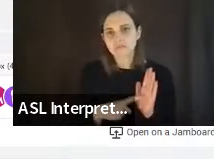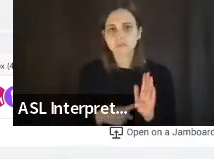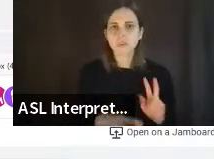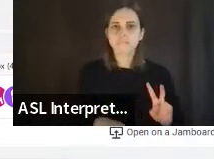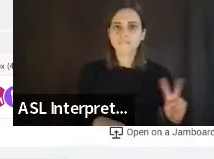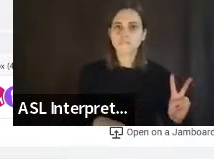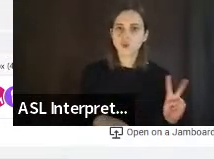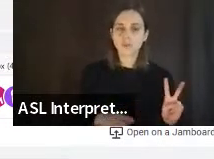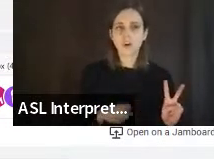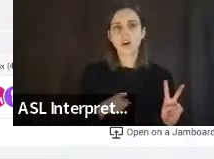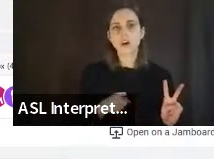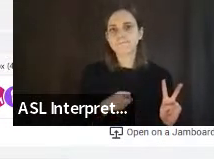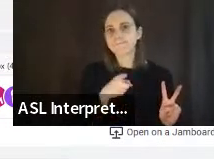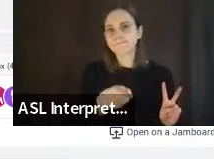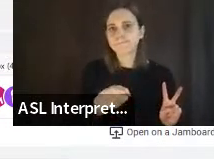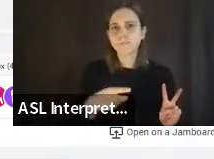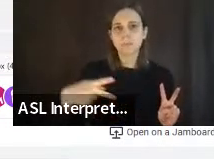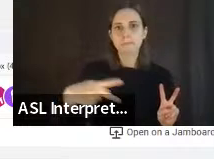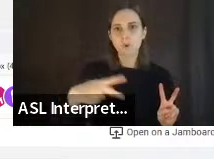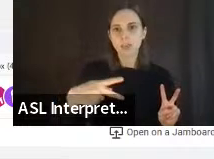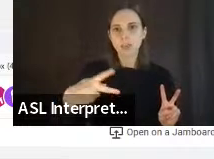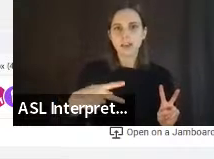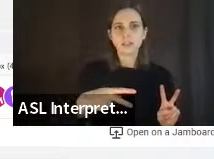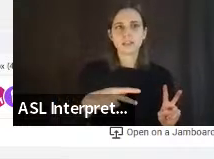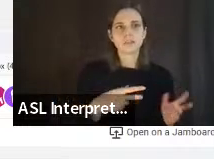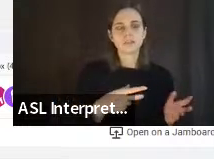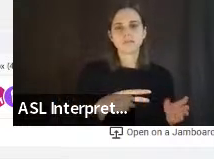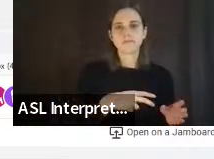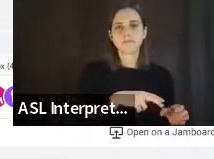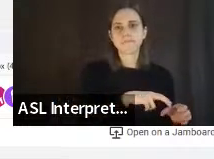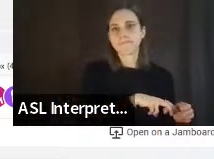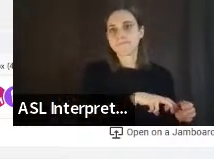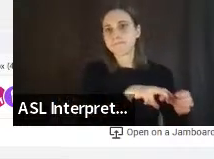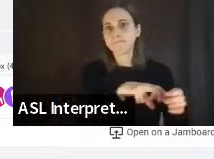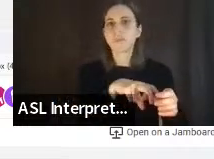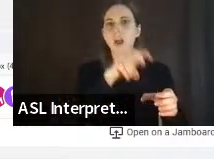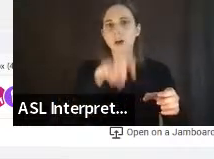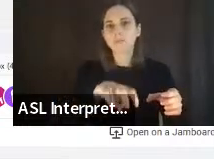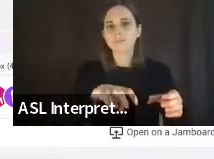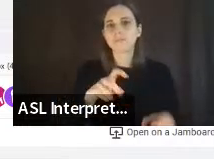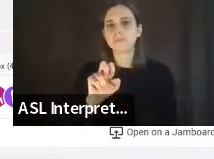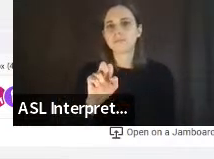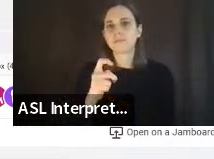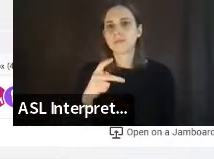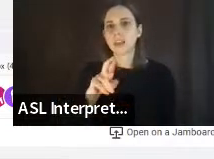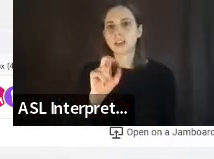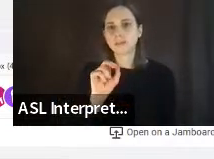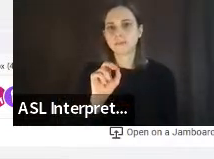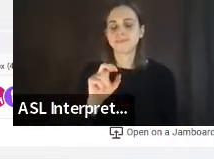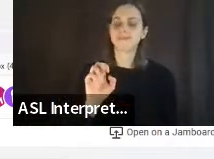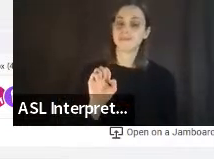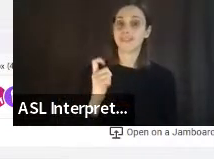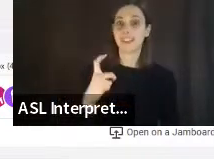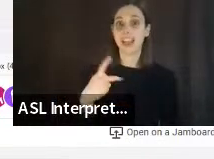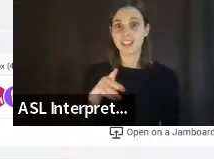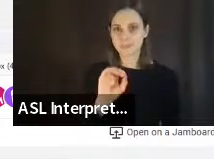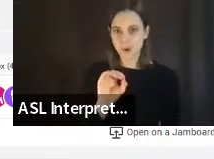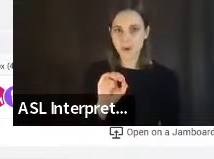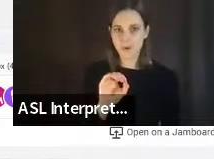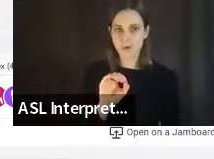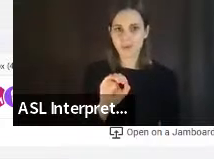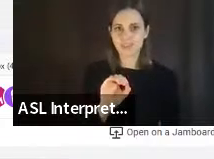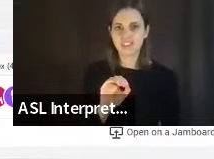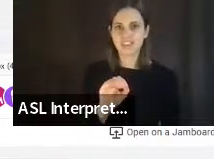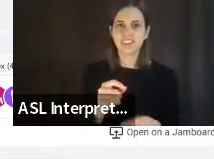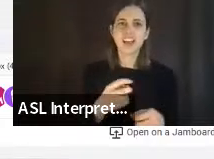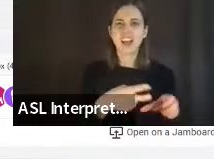Vancouver down to Portland, you don't need to get off at Expo and switch. But that wasn't everybody,